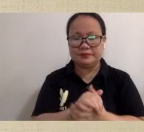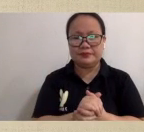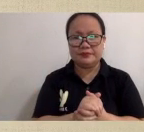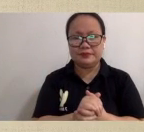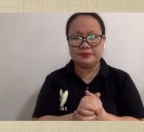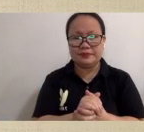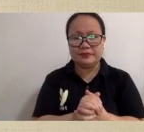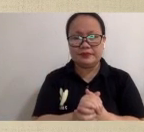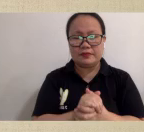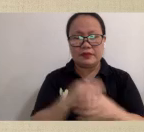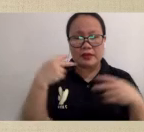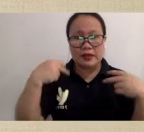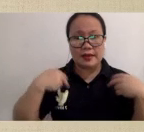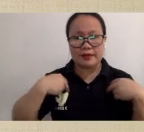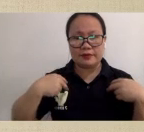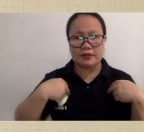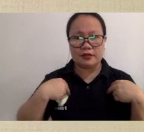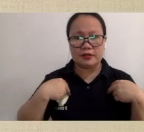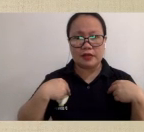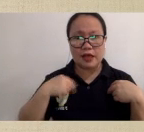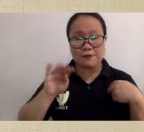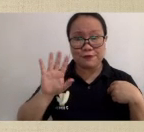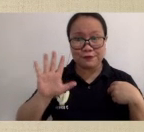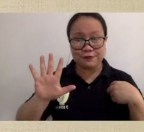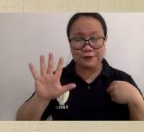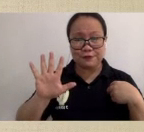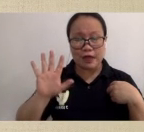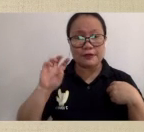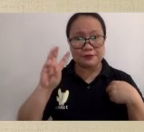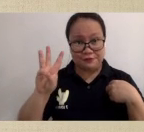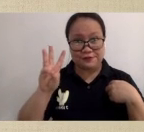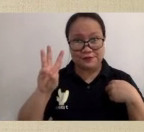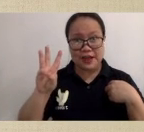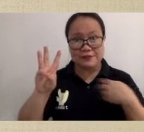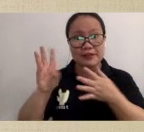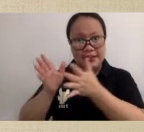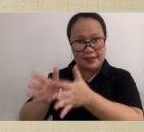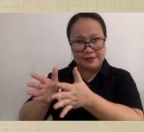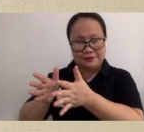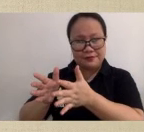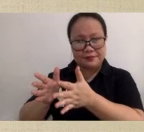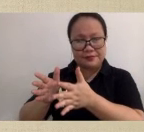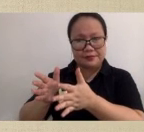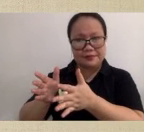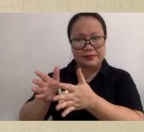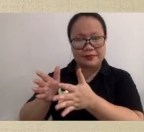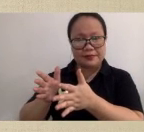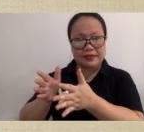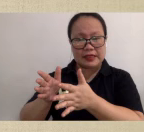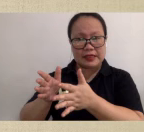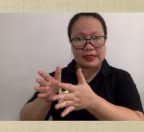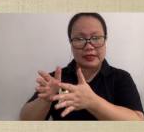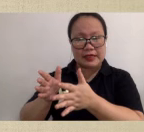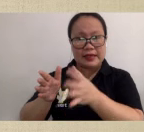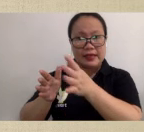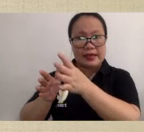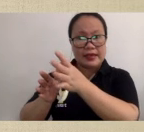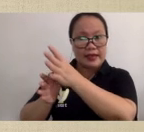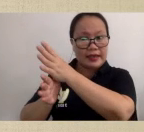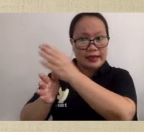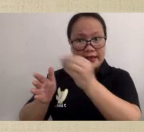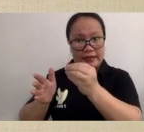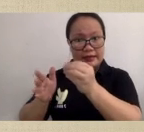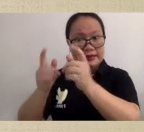Alright. So, meron na lang tayong 6 na natitira at nalipat sa